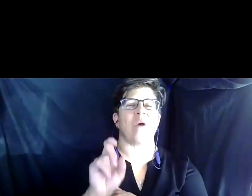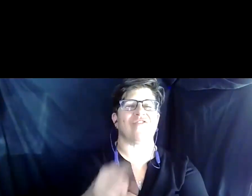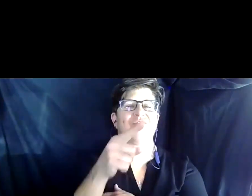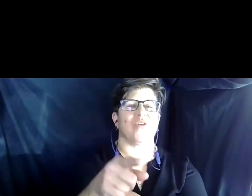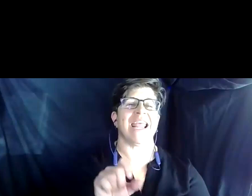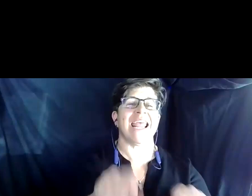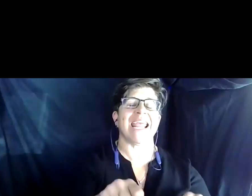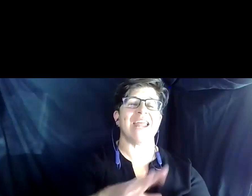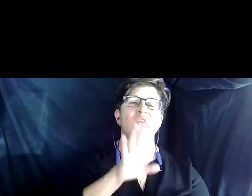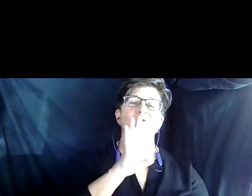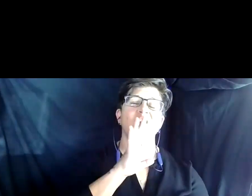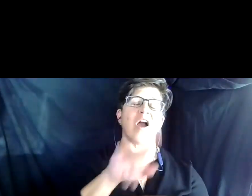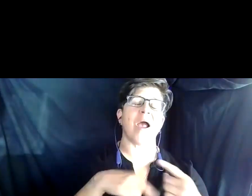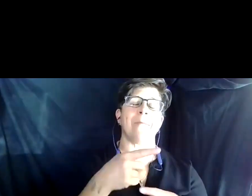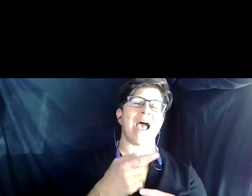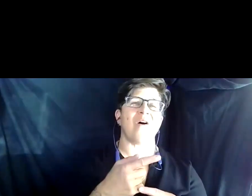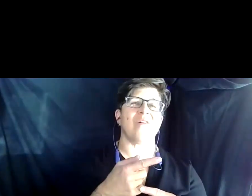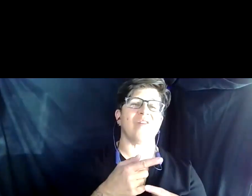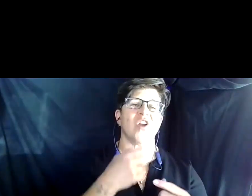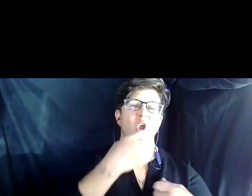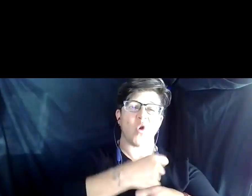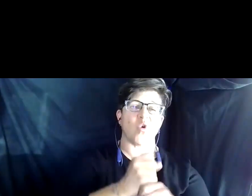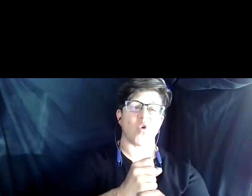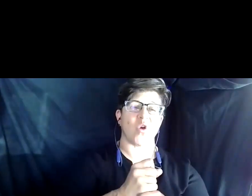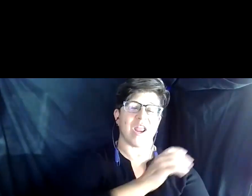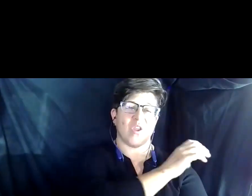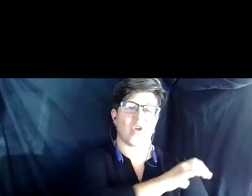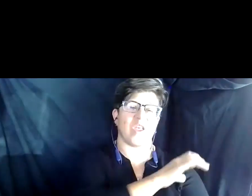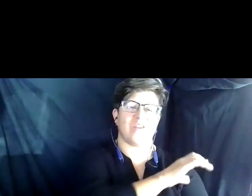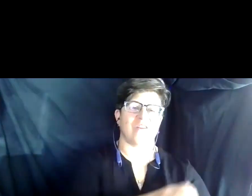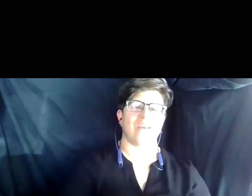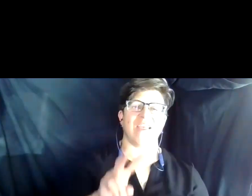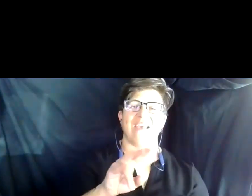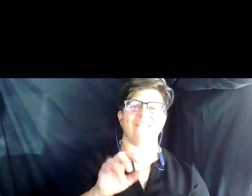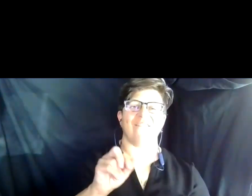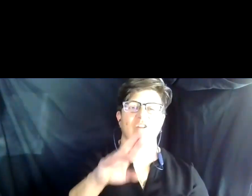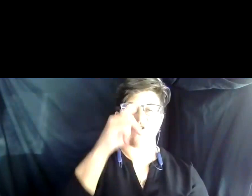little bit about creating the clinical grade vector for FAM161A?